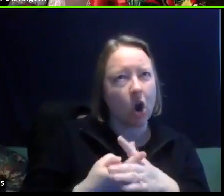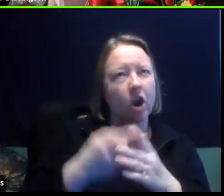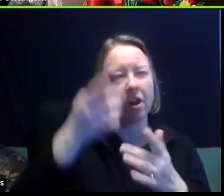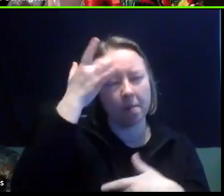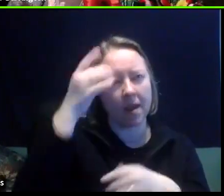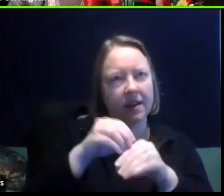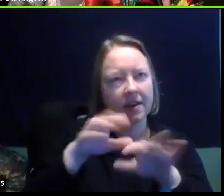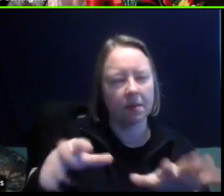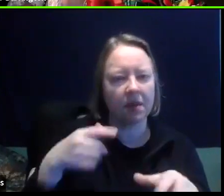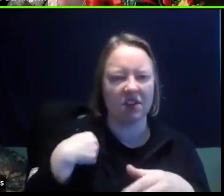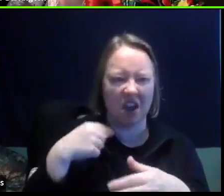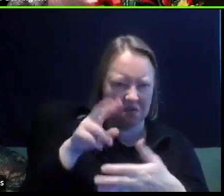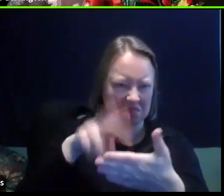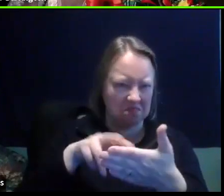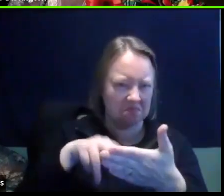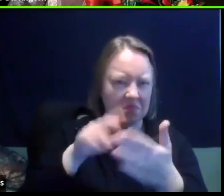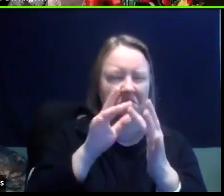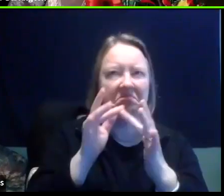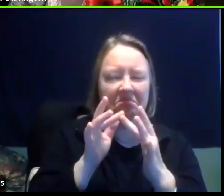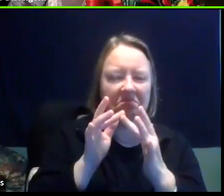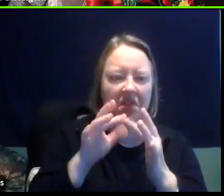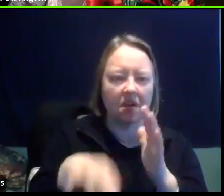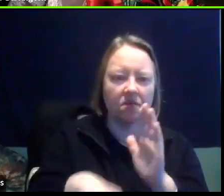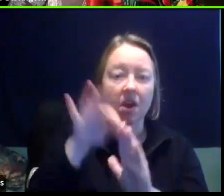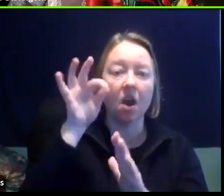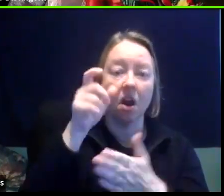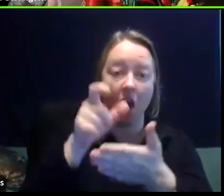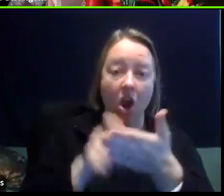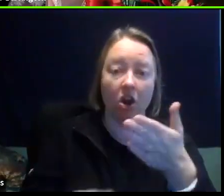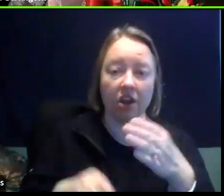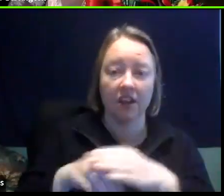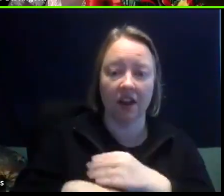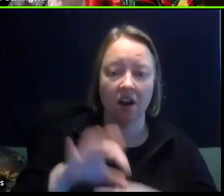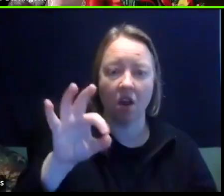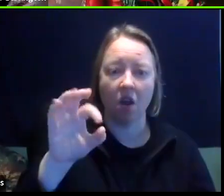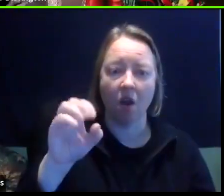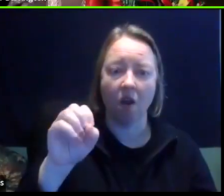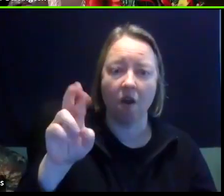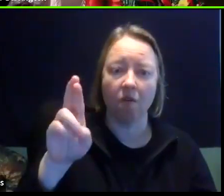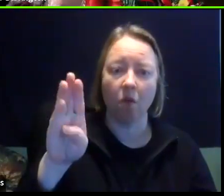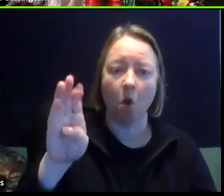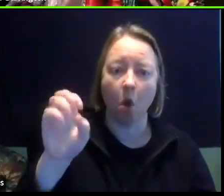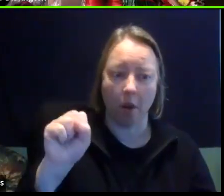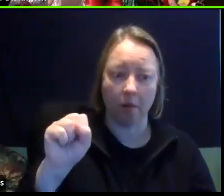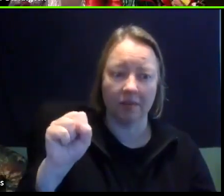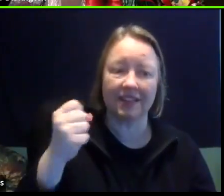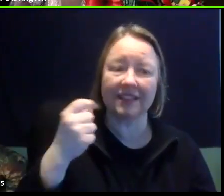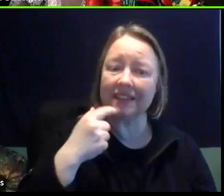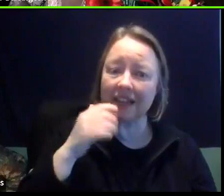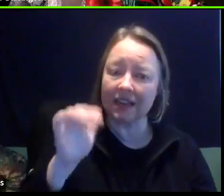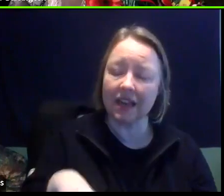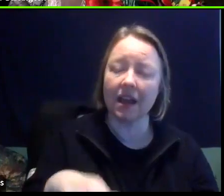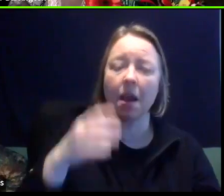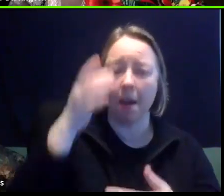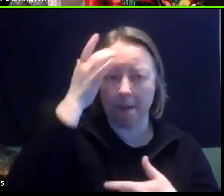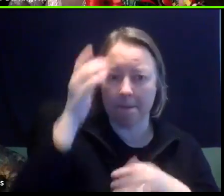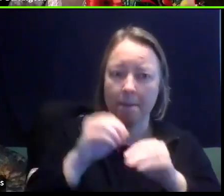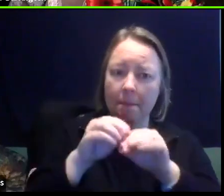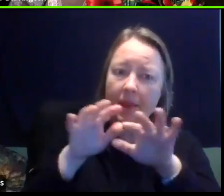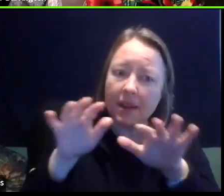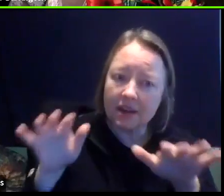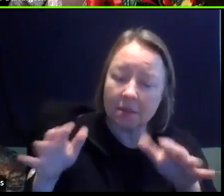the internet and saw this article that was in Forbes. And it said that the pandemic